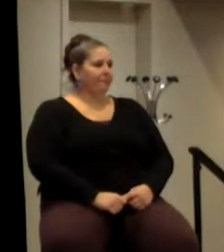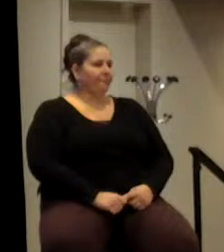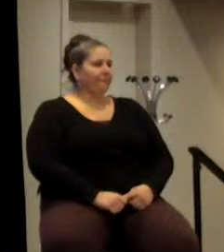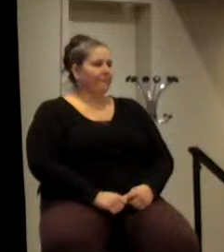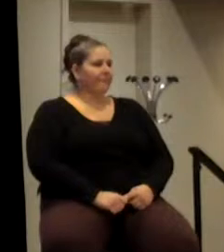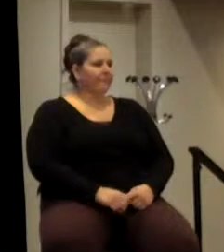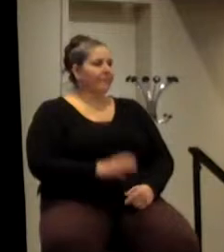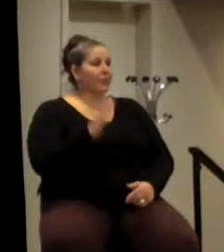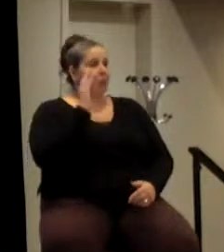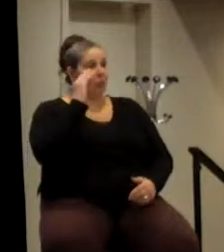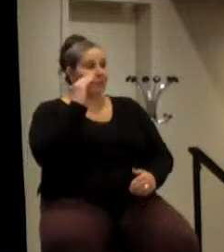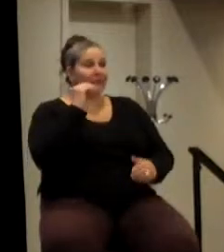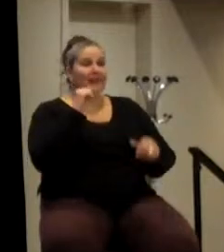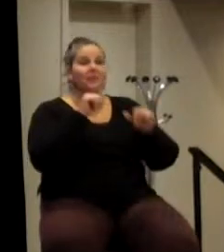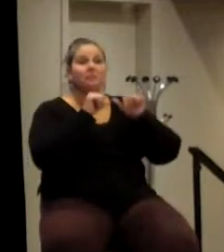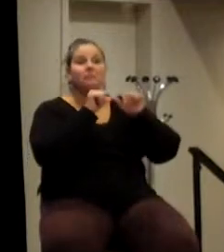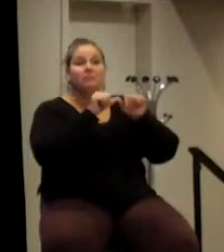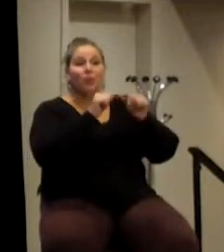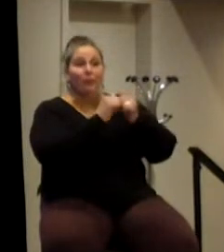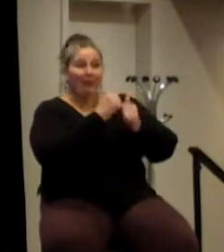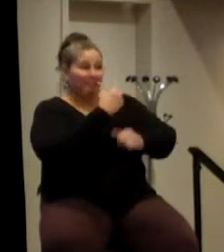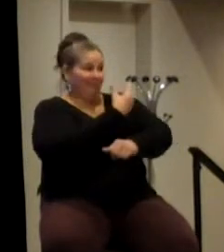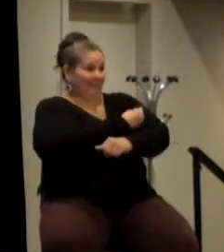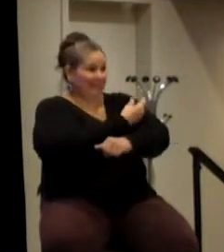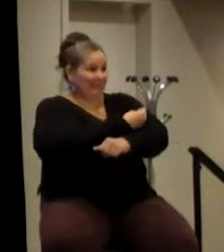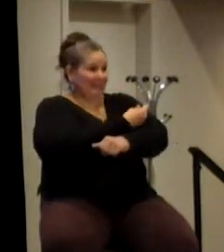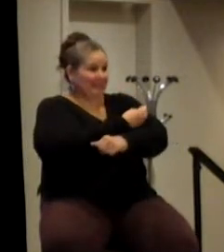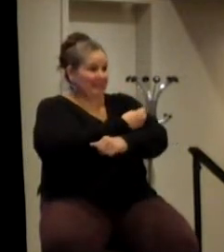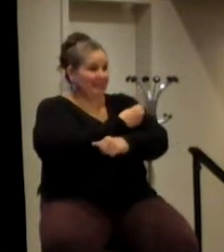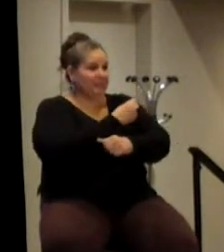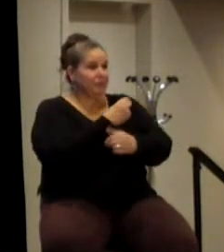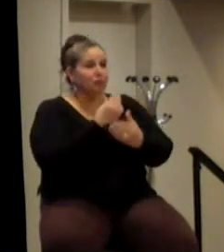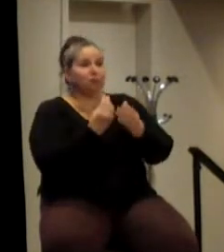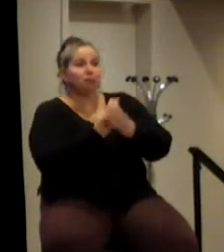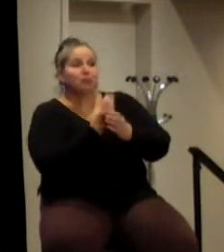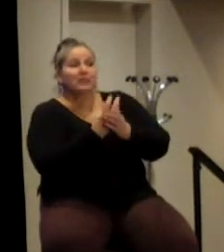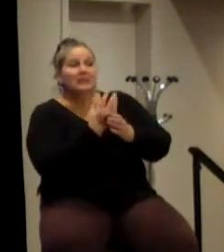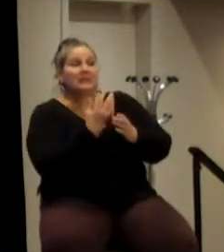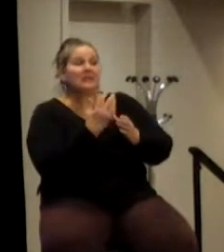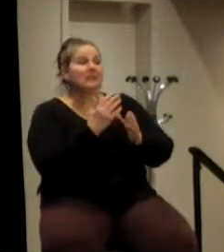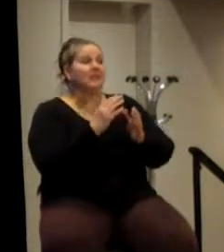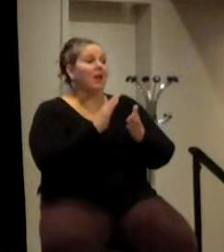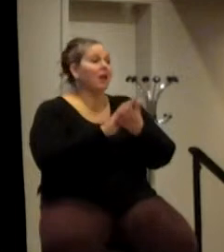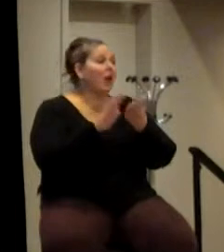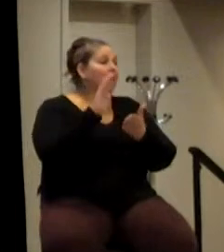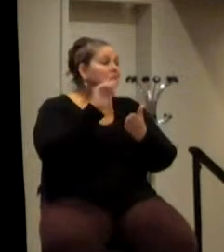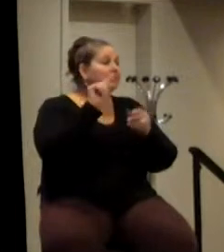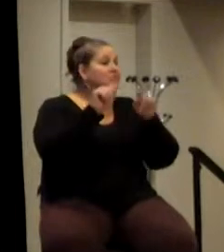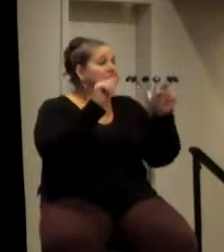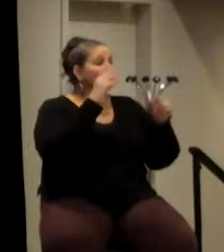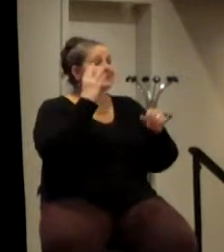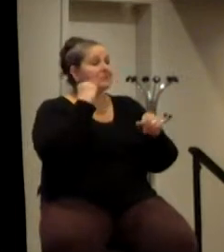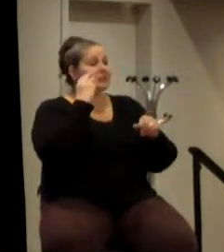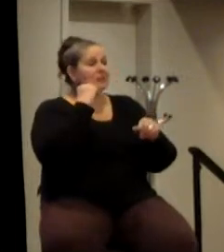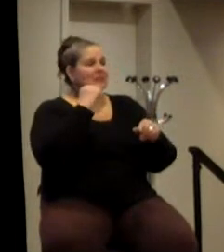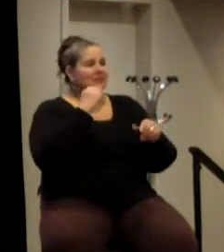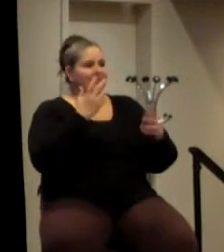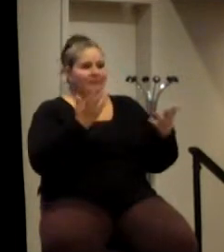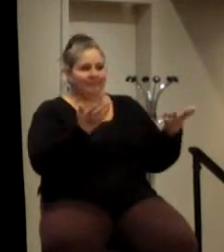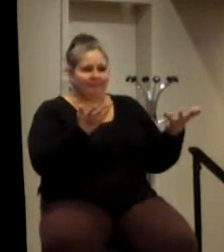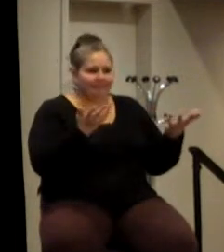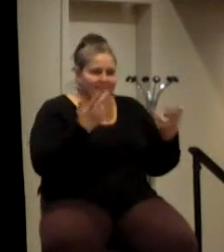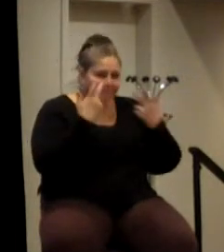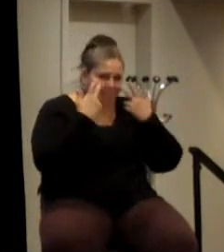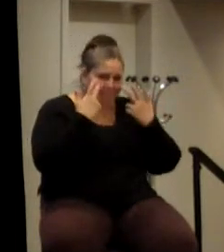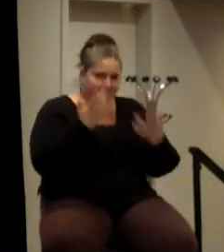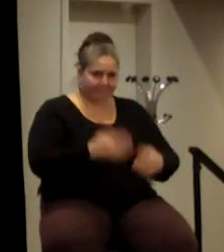springtime, maybe you get some of your college experience back. But we're not there yet. And speaking of that college